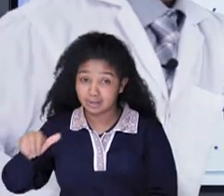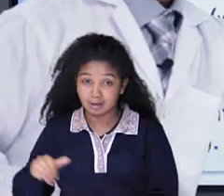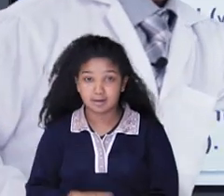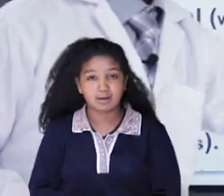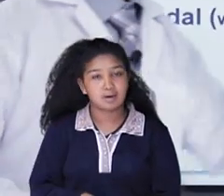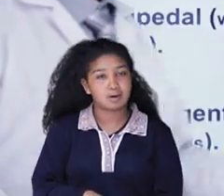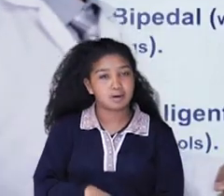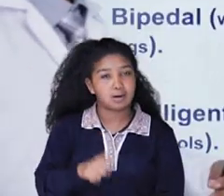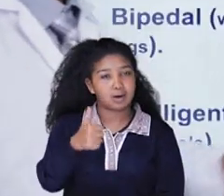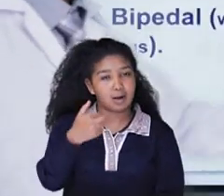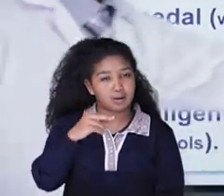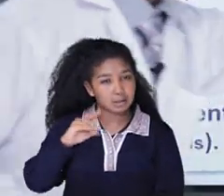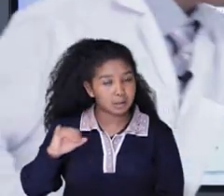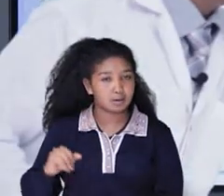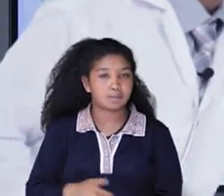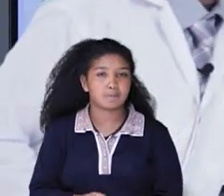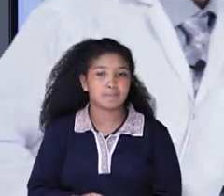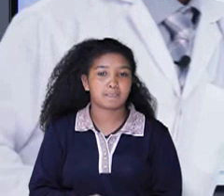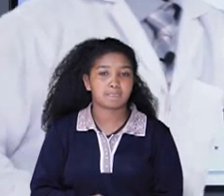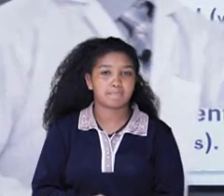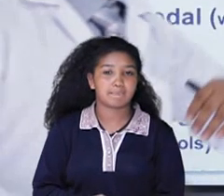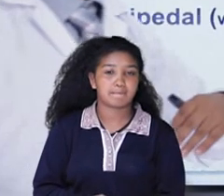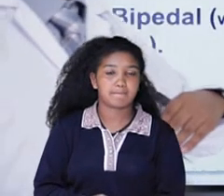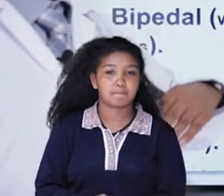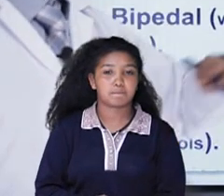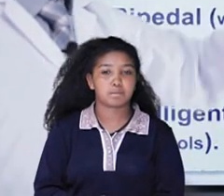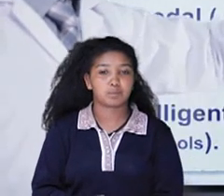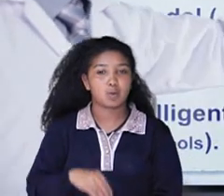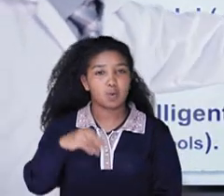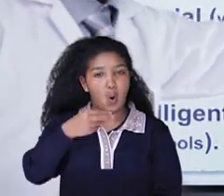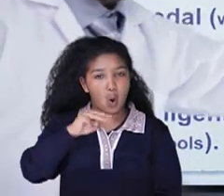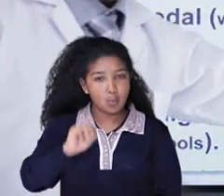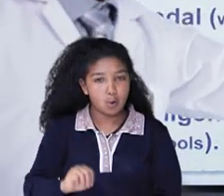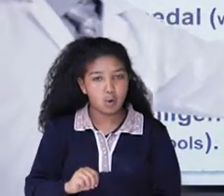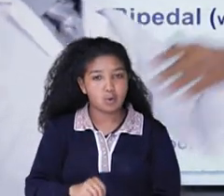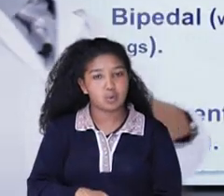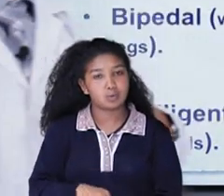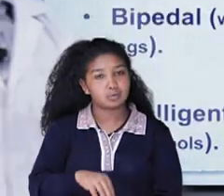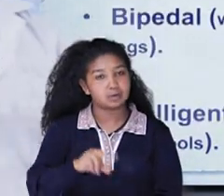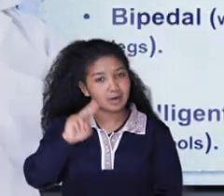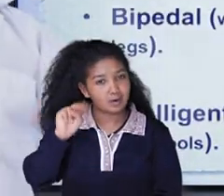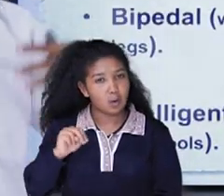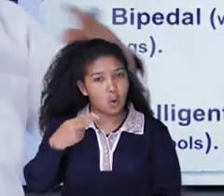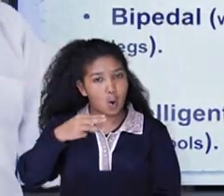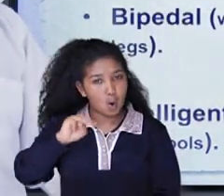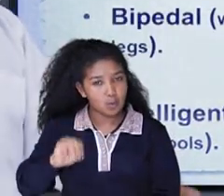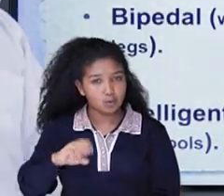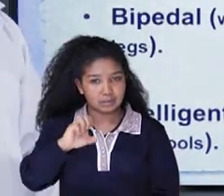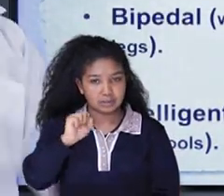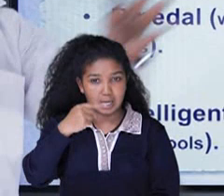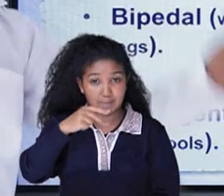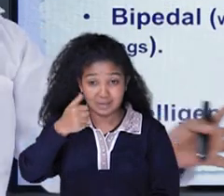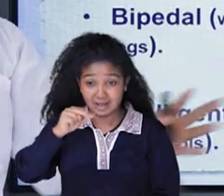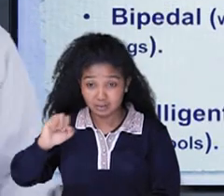Homo erectus, Homo habilis, Homo neanderthalensis, Homo